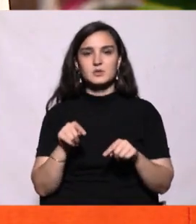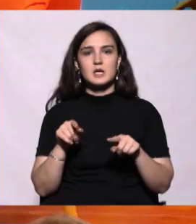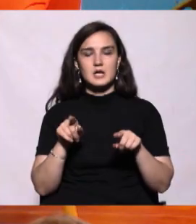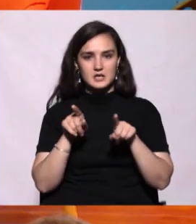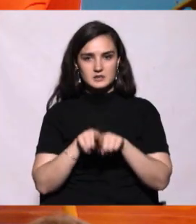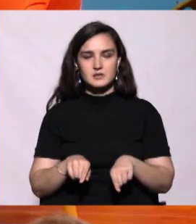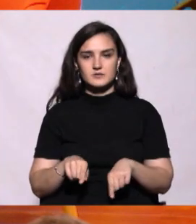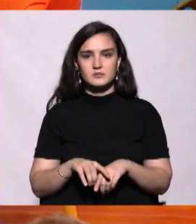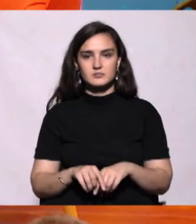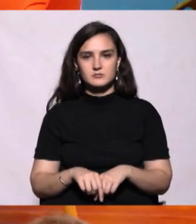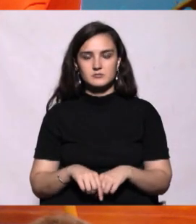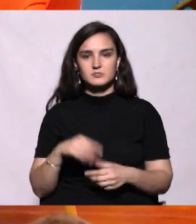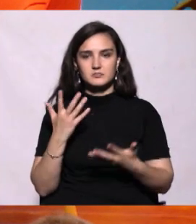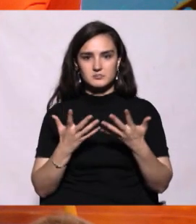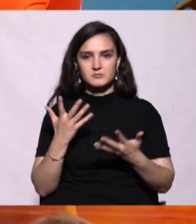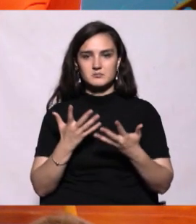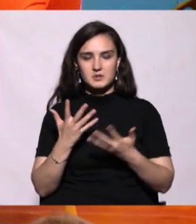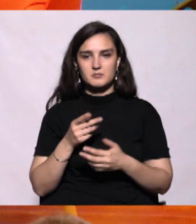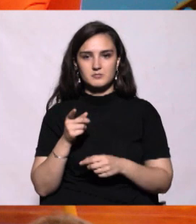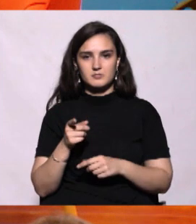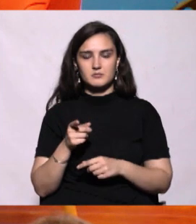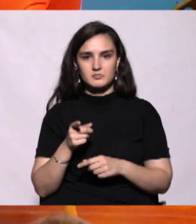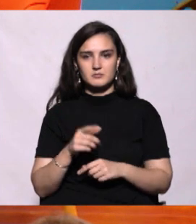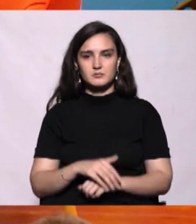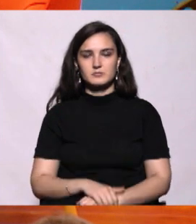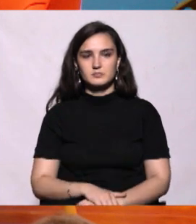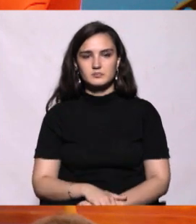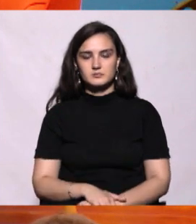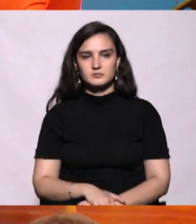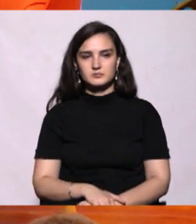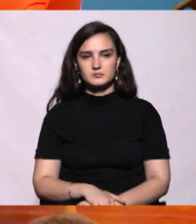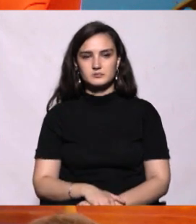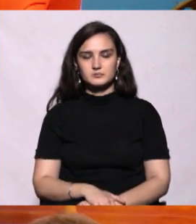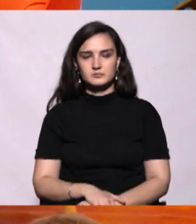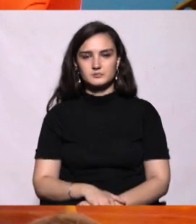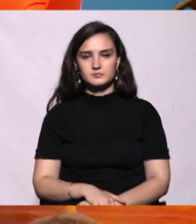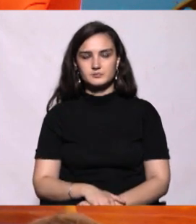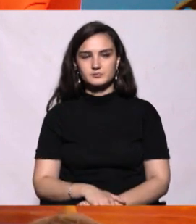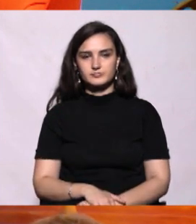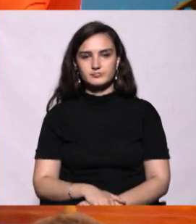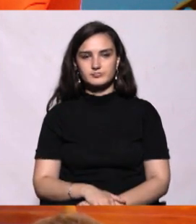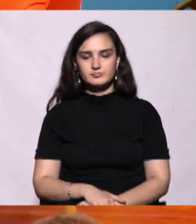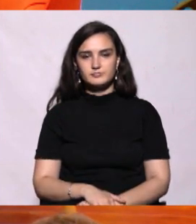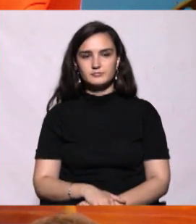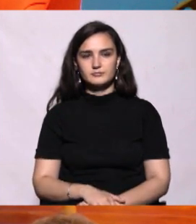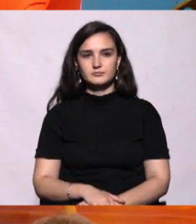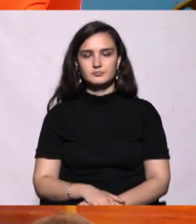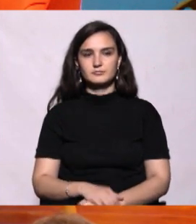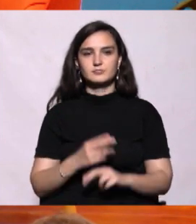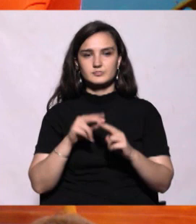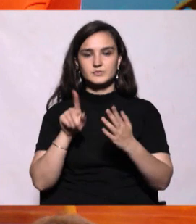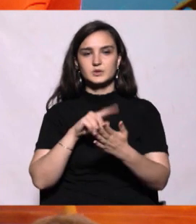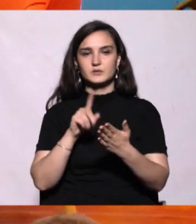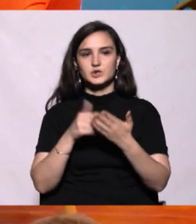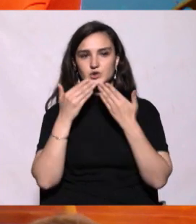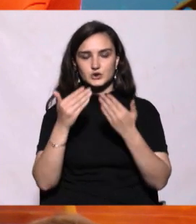therefore maybe an heir of the fortune as well. Good. Let's wrap that section up with a question